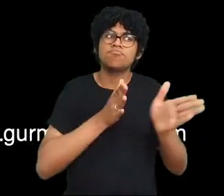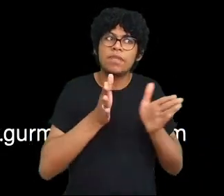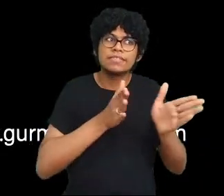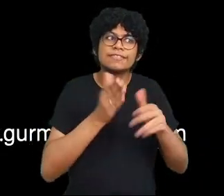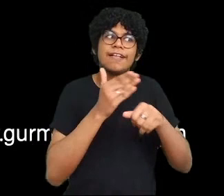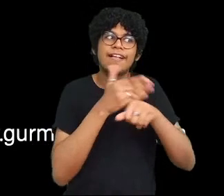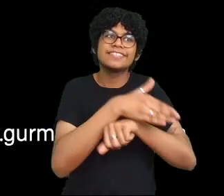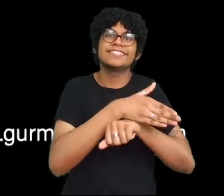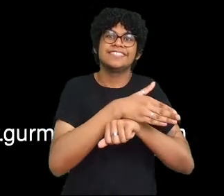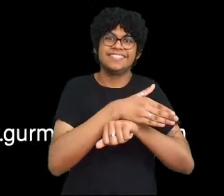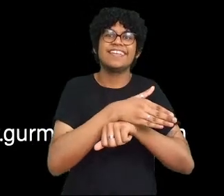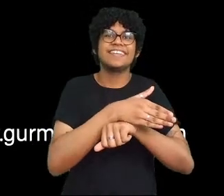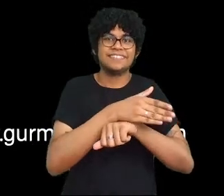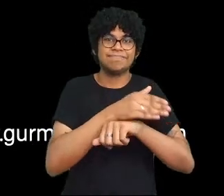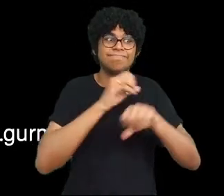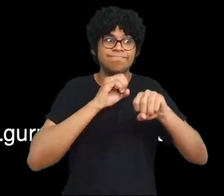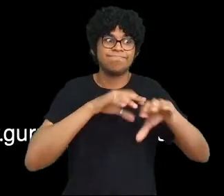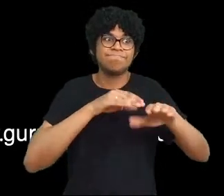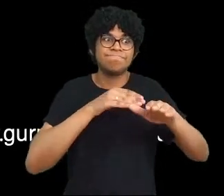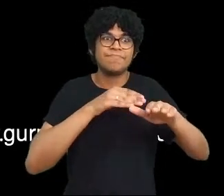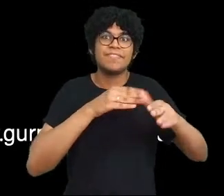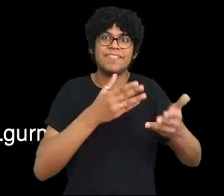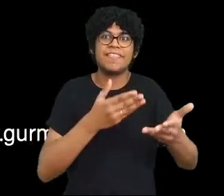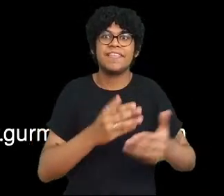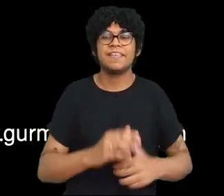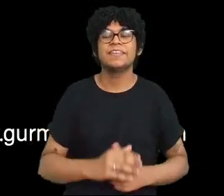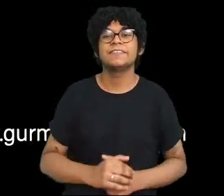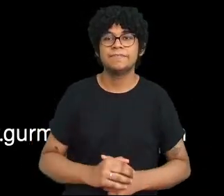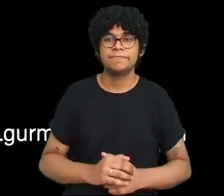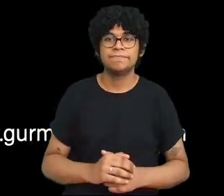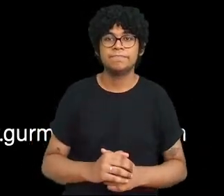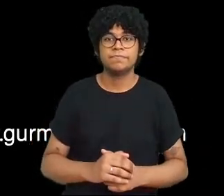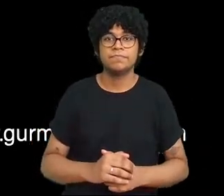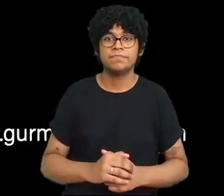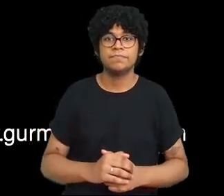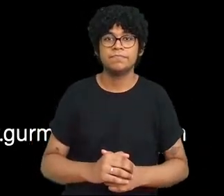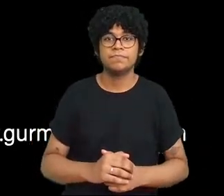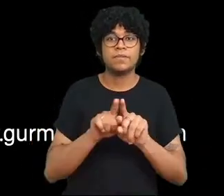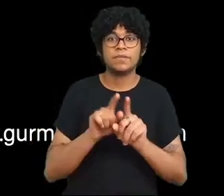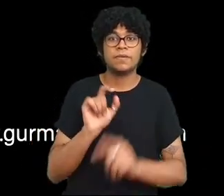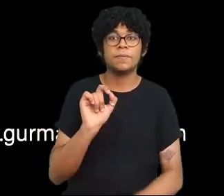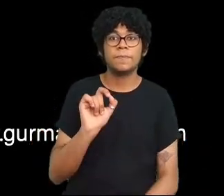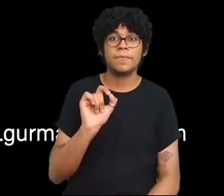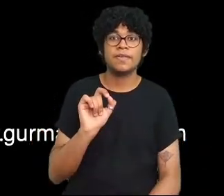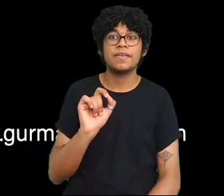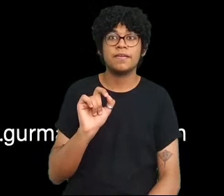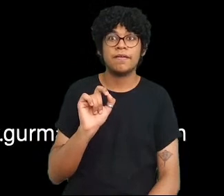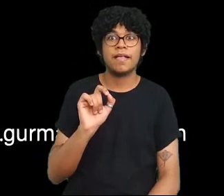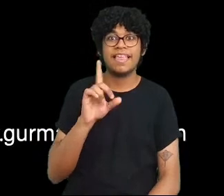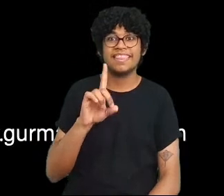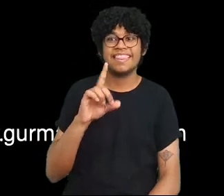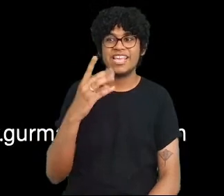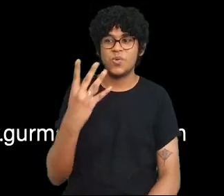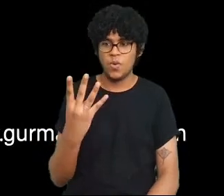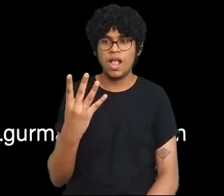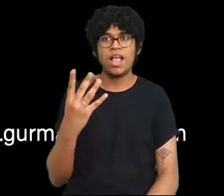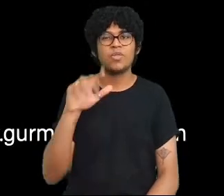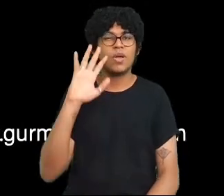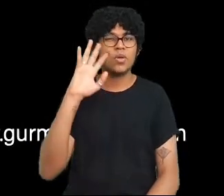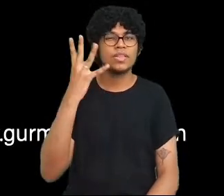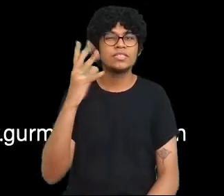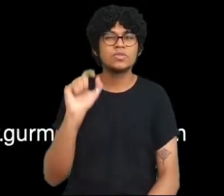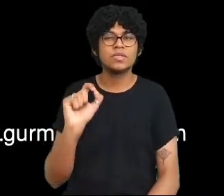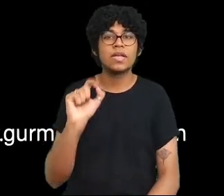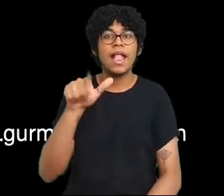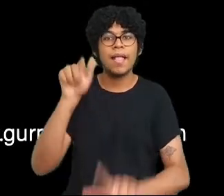is the rise of visual platforms in general. I might be part of these groups. I might learn how